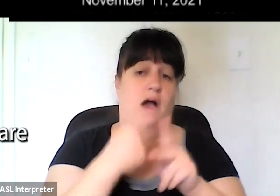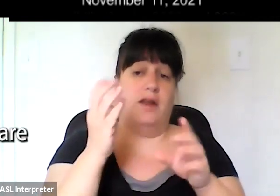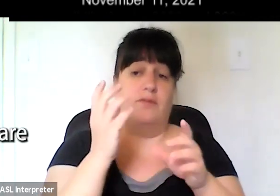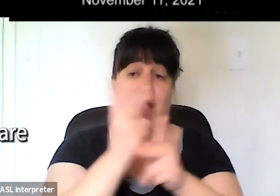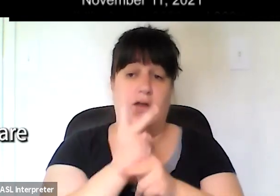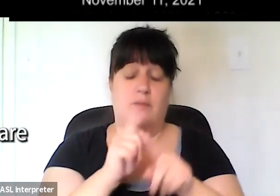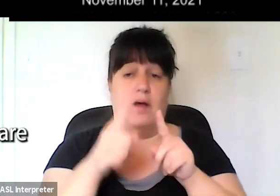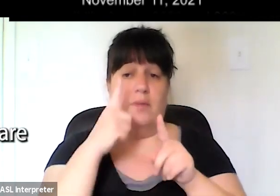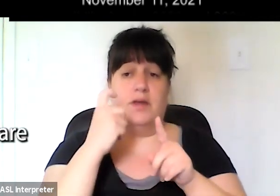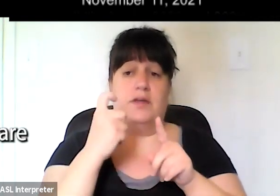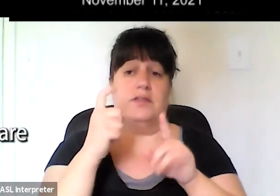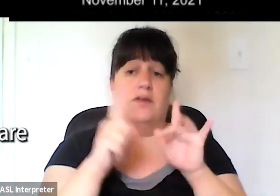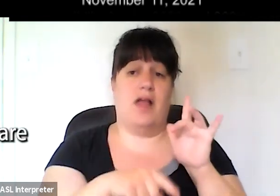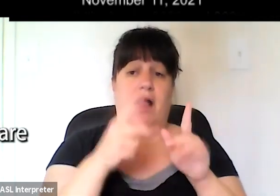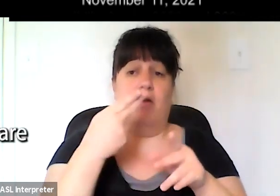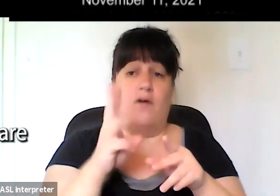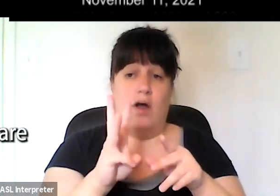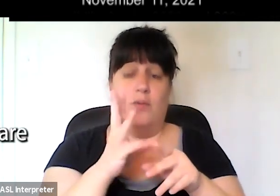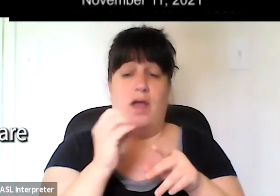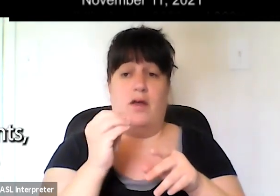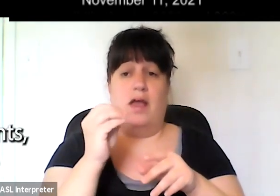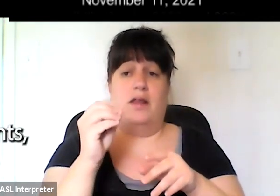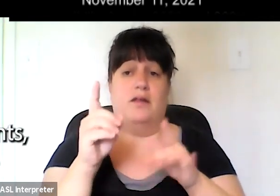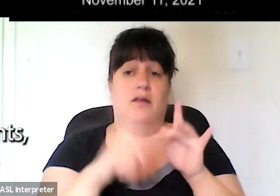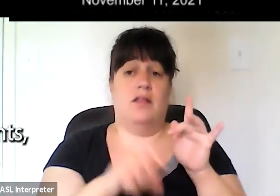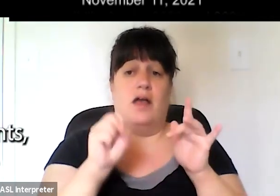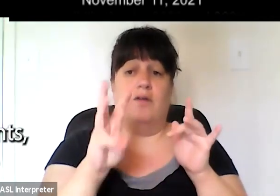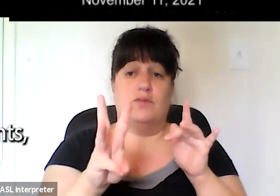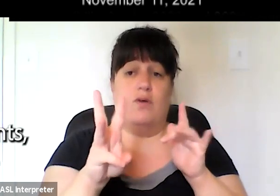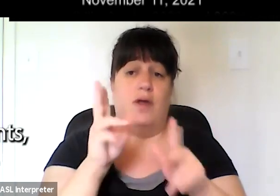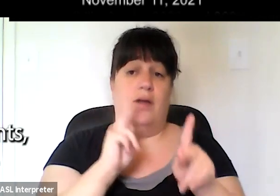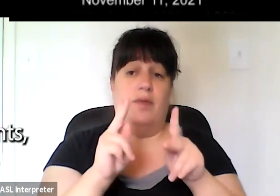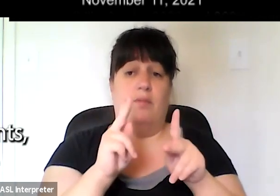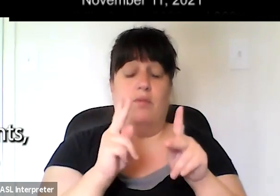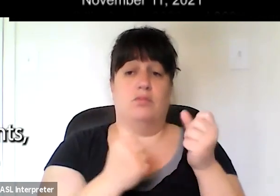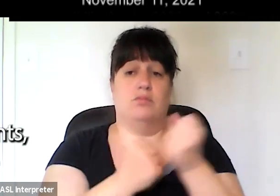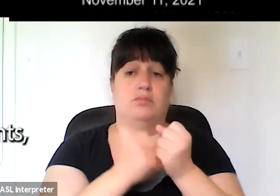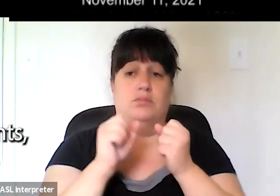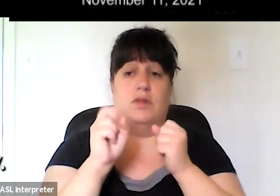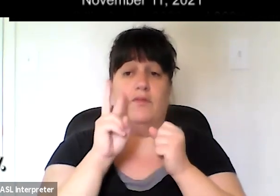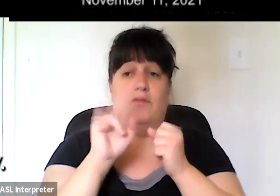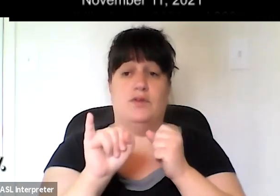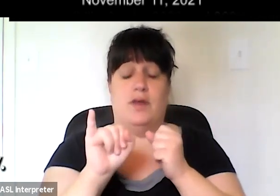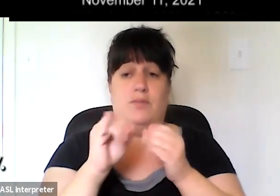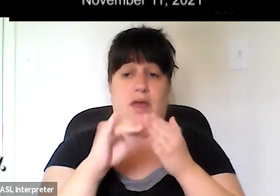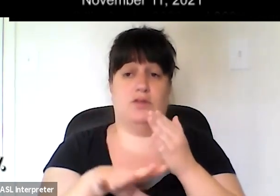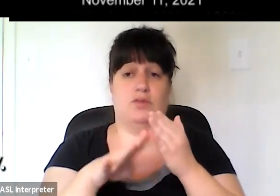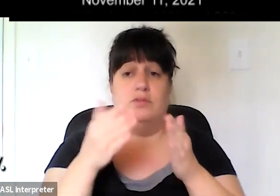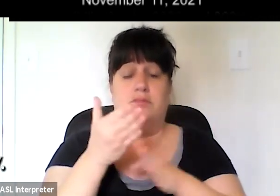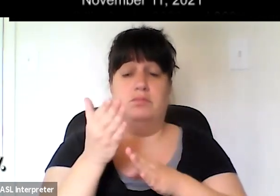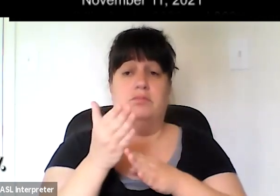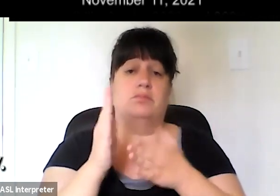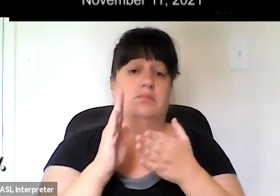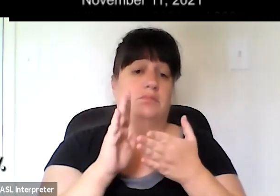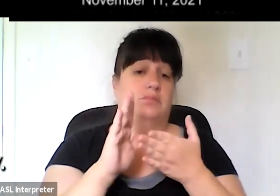again, because of lack of hardware and lack of software capable for visually impaired students, this becomes a major challenge to even get in the